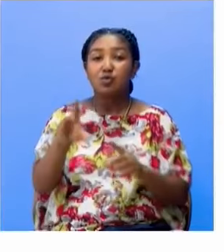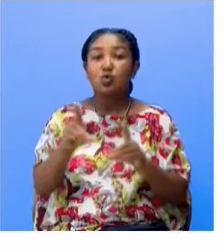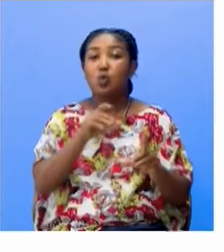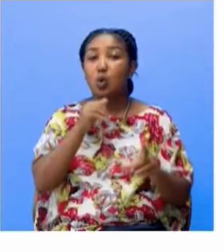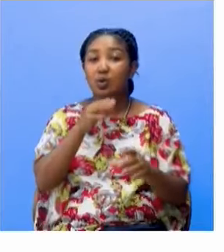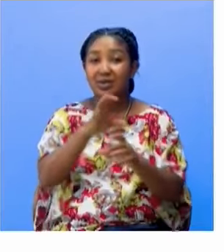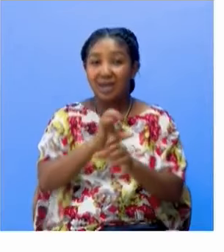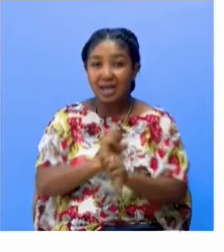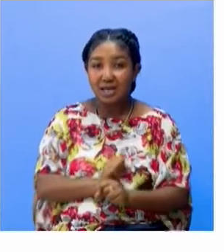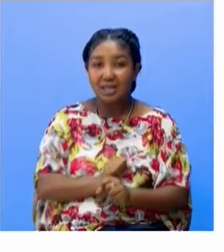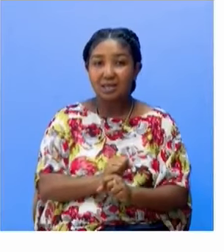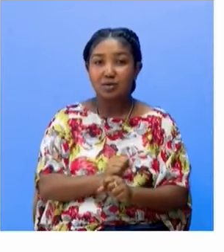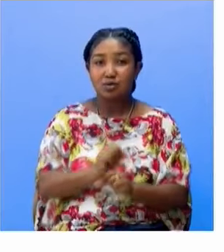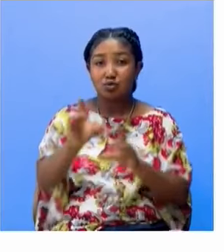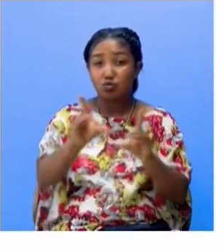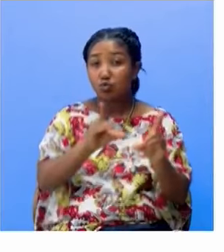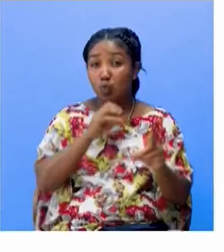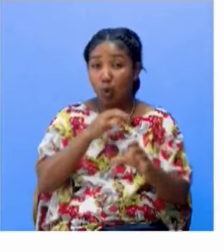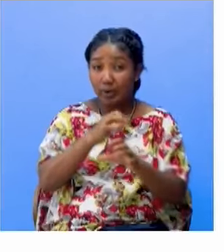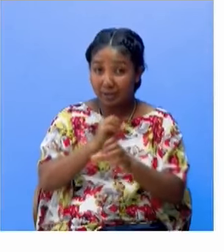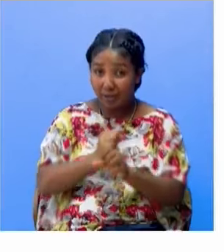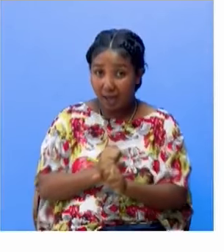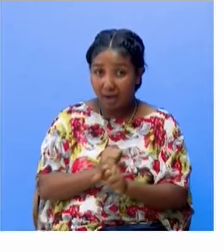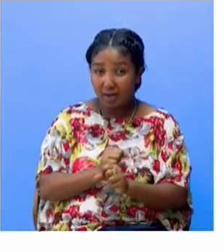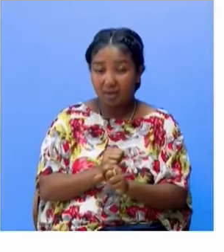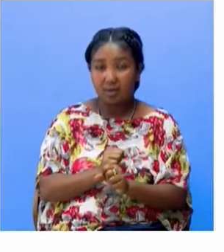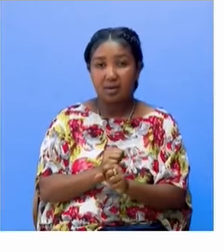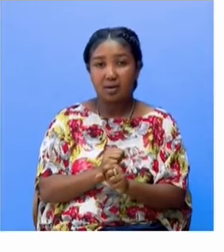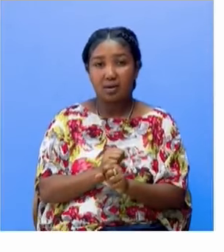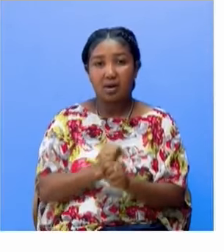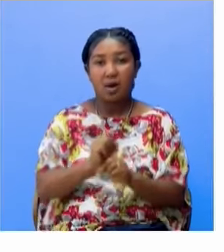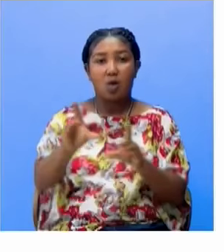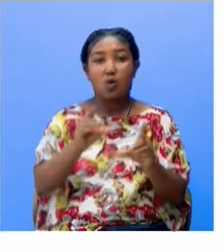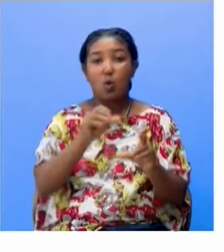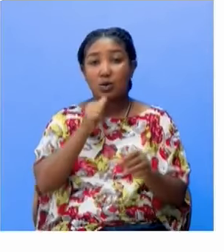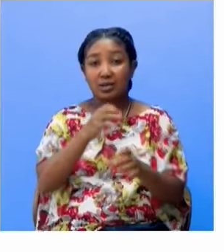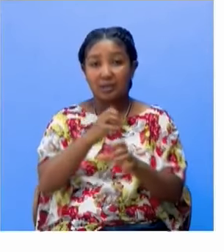Here, do not take or don't take